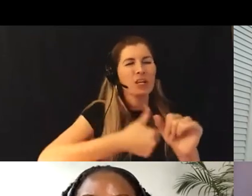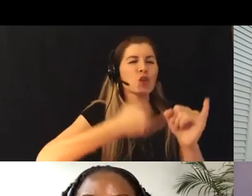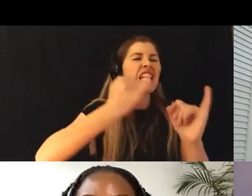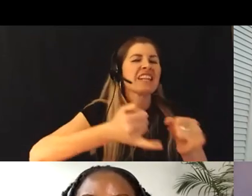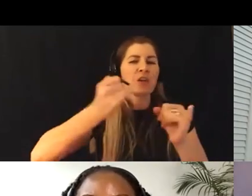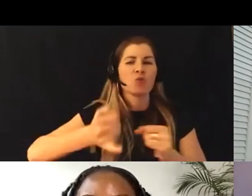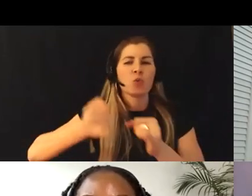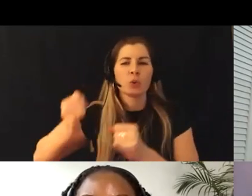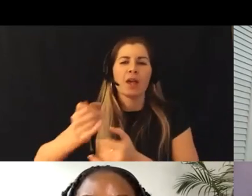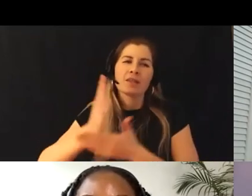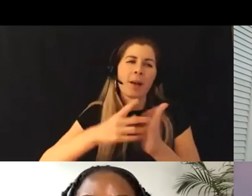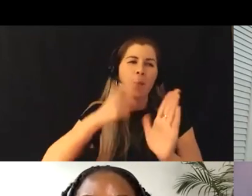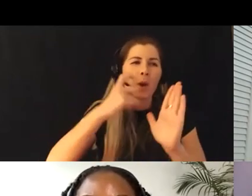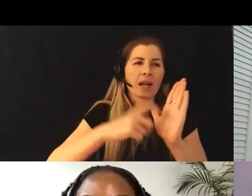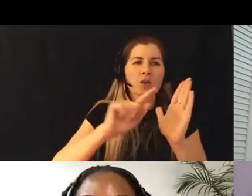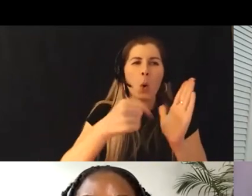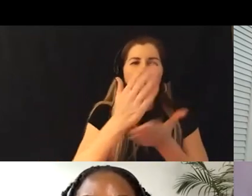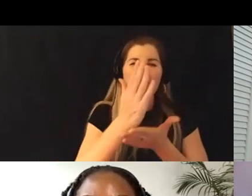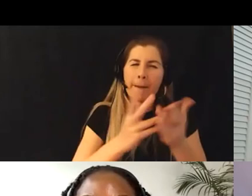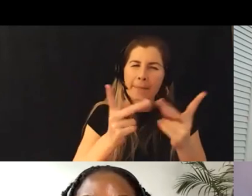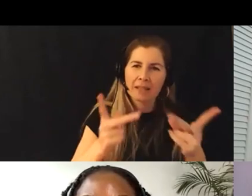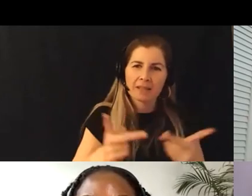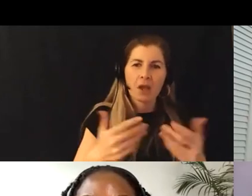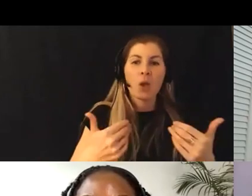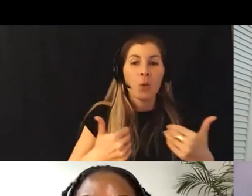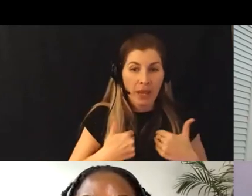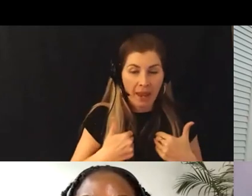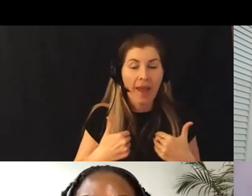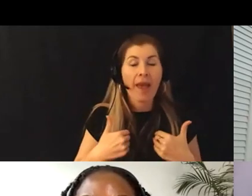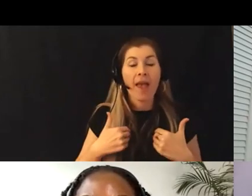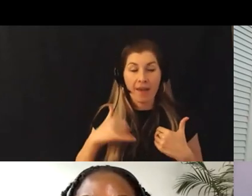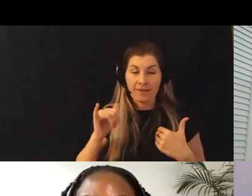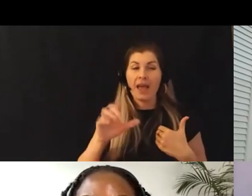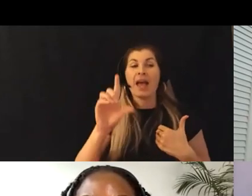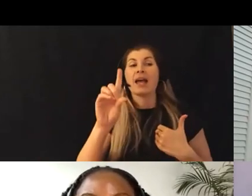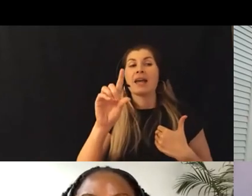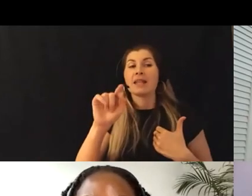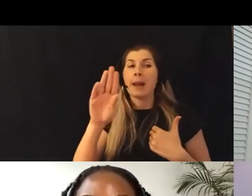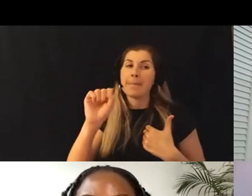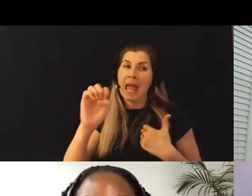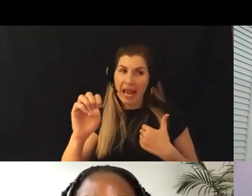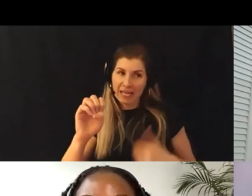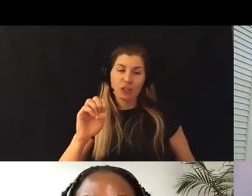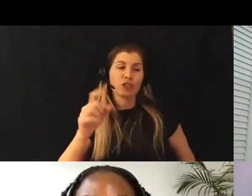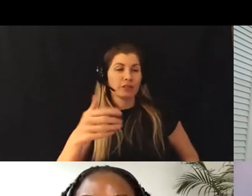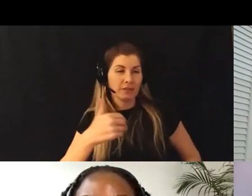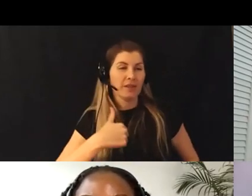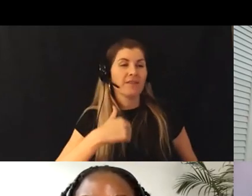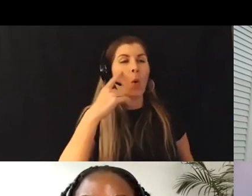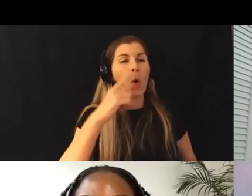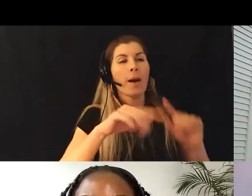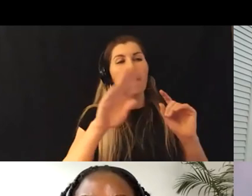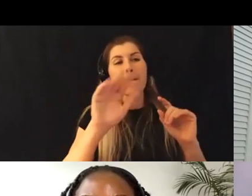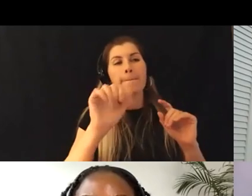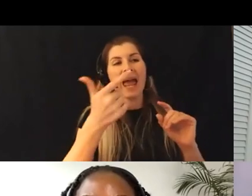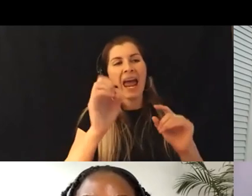certain places. We actually have a database of that in anticipation of our digital badging program. There's a section on the TAG